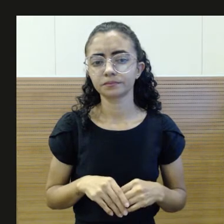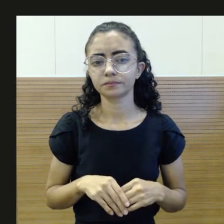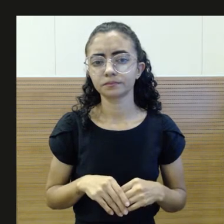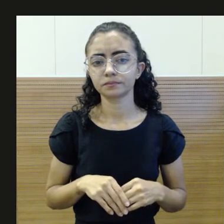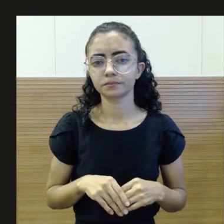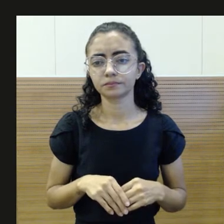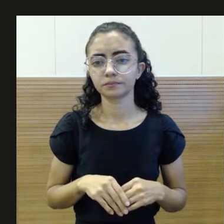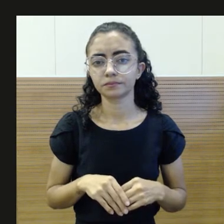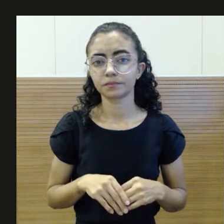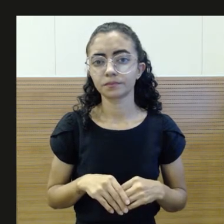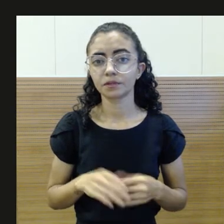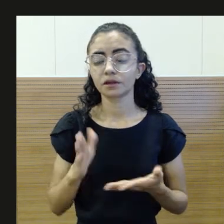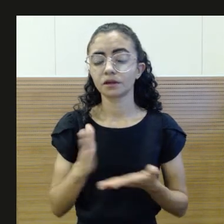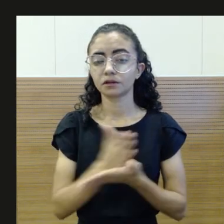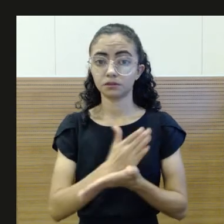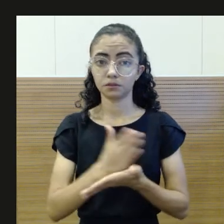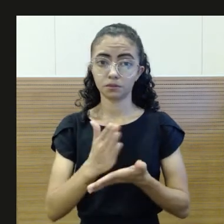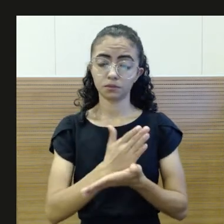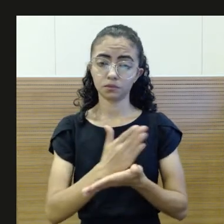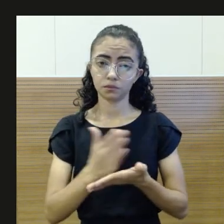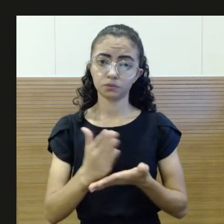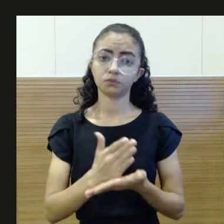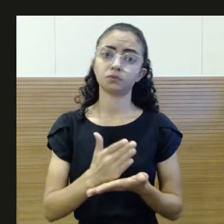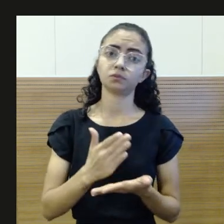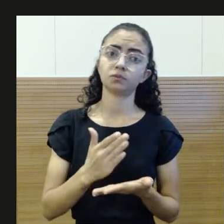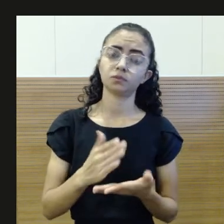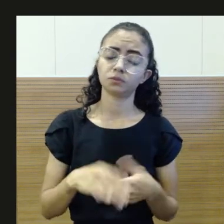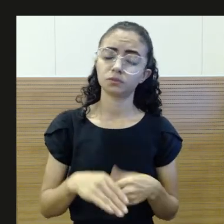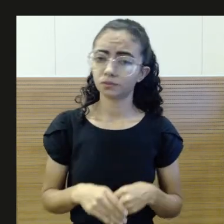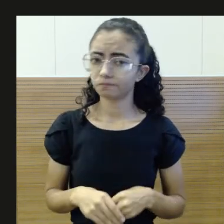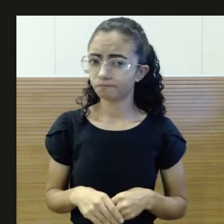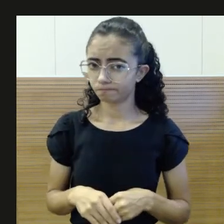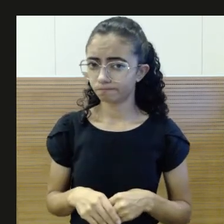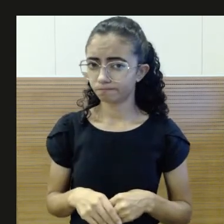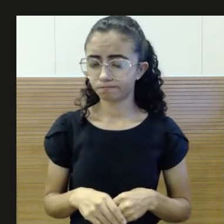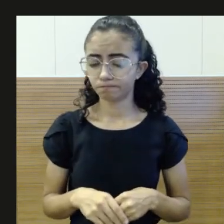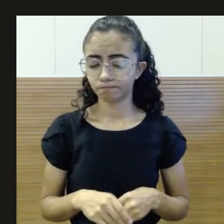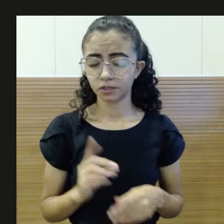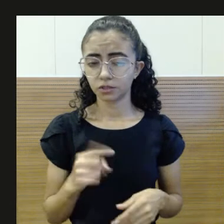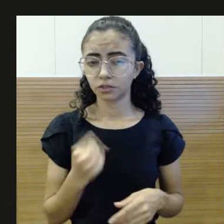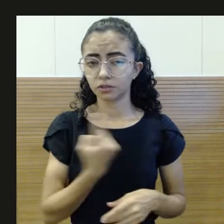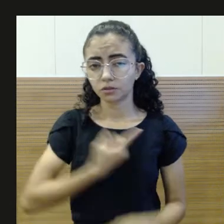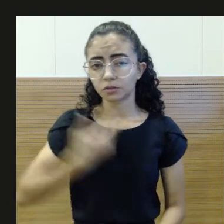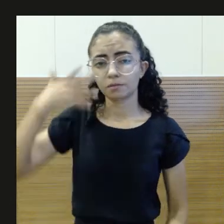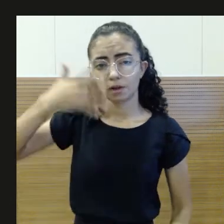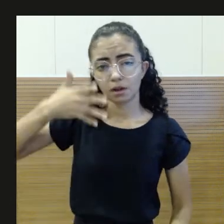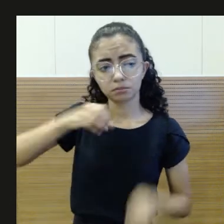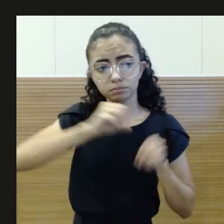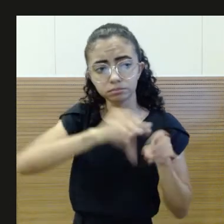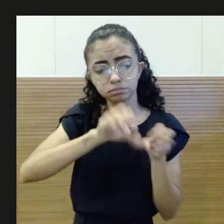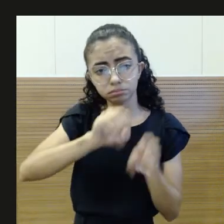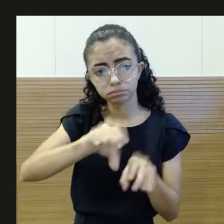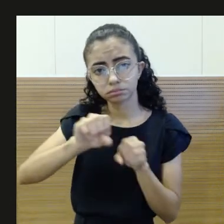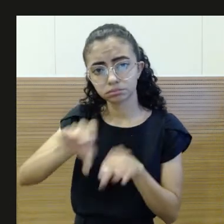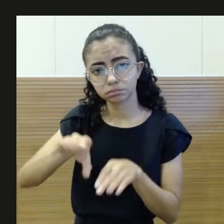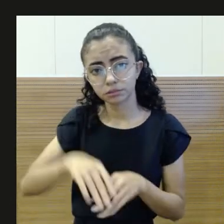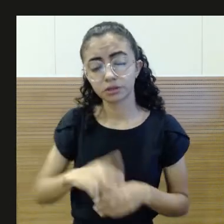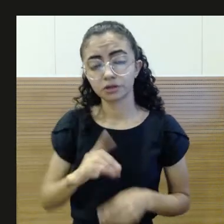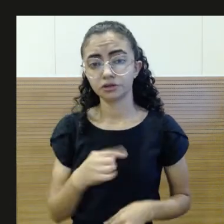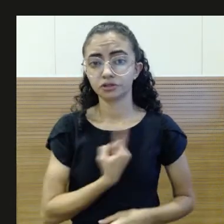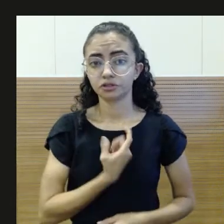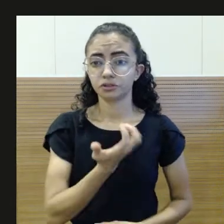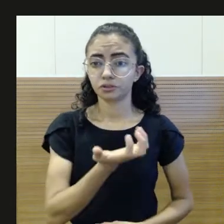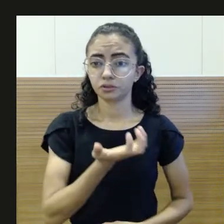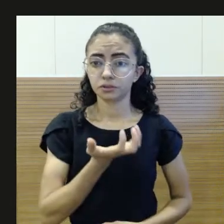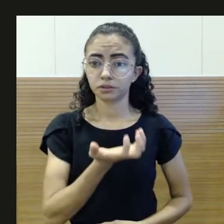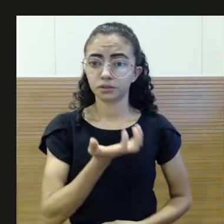3 out of 10 children have overweight. In Argentina is almost 4. And we have this data in Brazil showing that 4 in